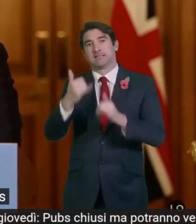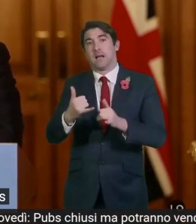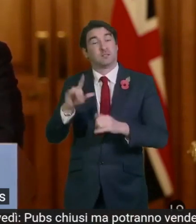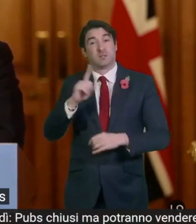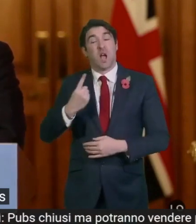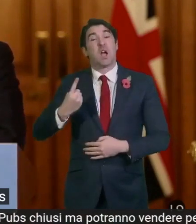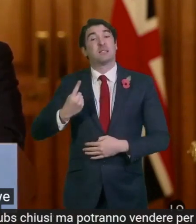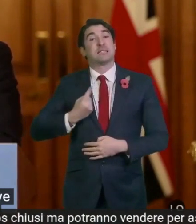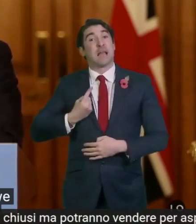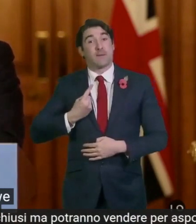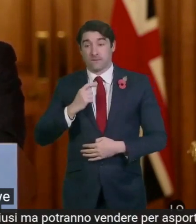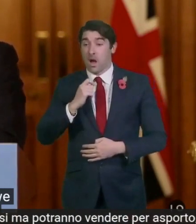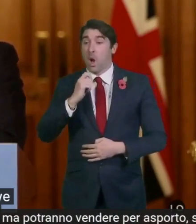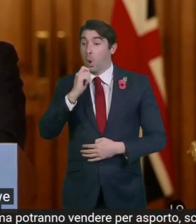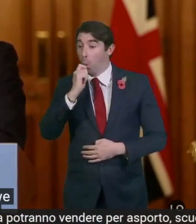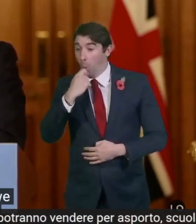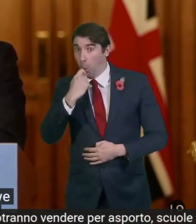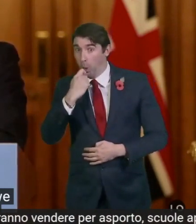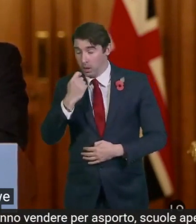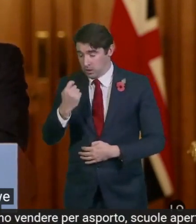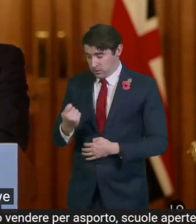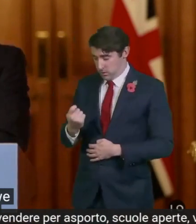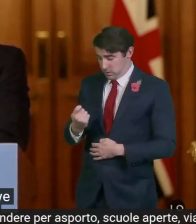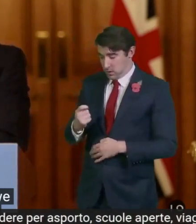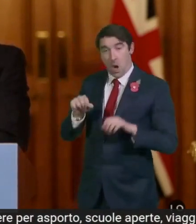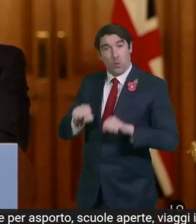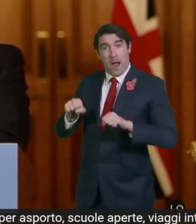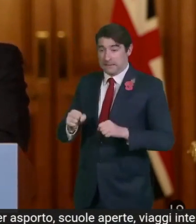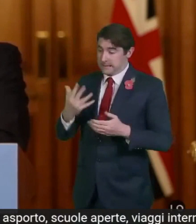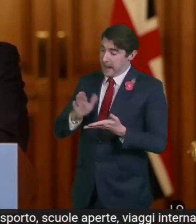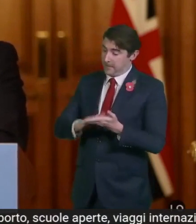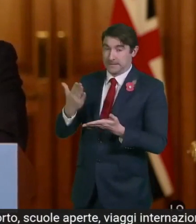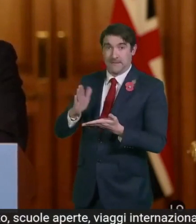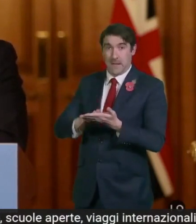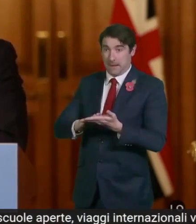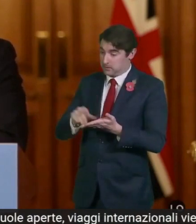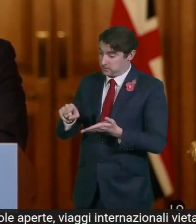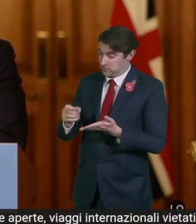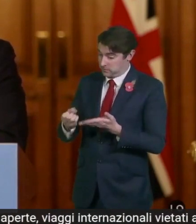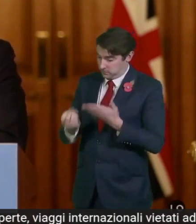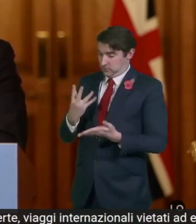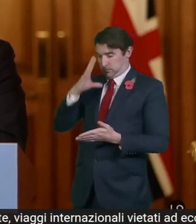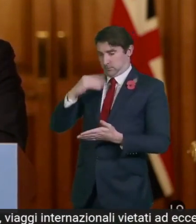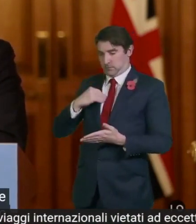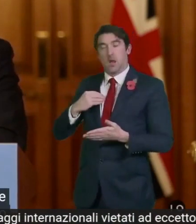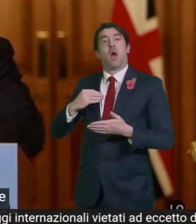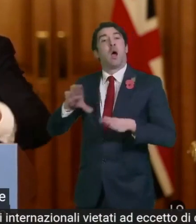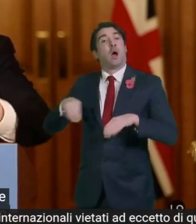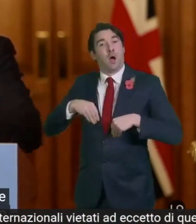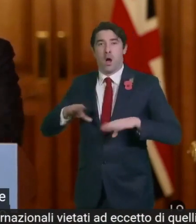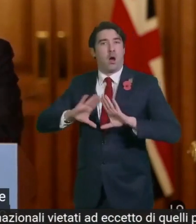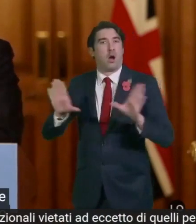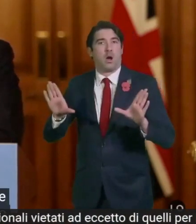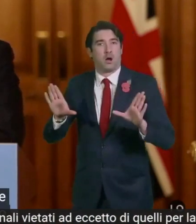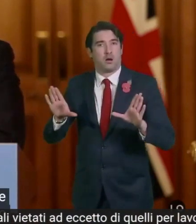15 minutes. And we know from trials across the country in schools and hospitals that we can use these tests not just